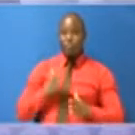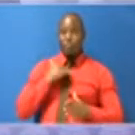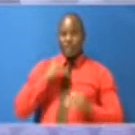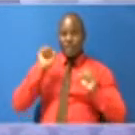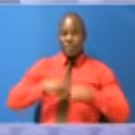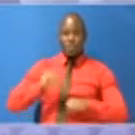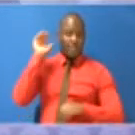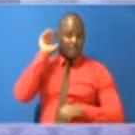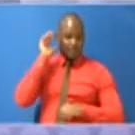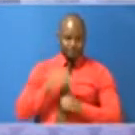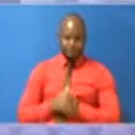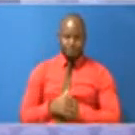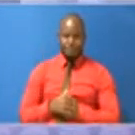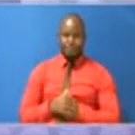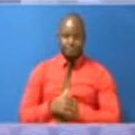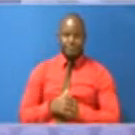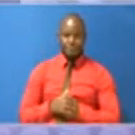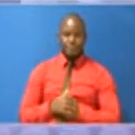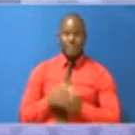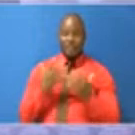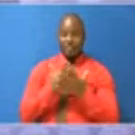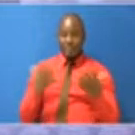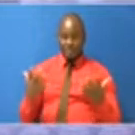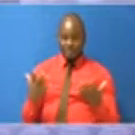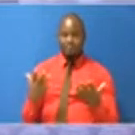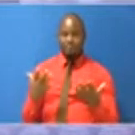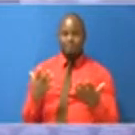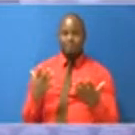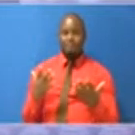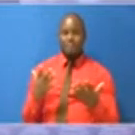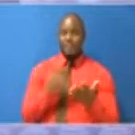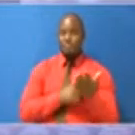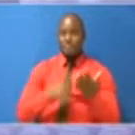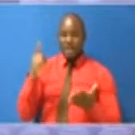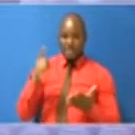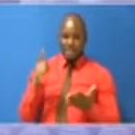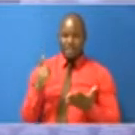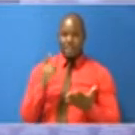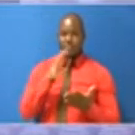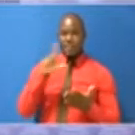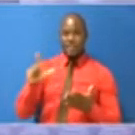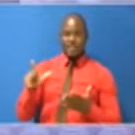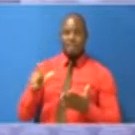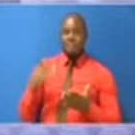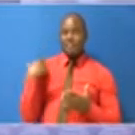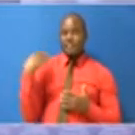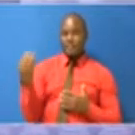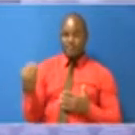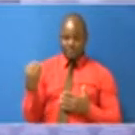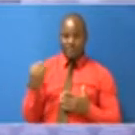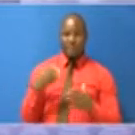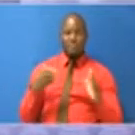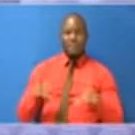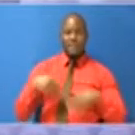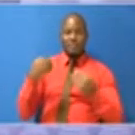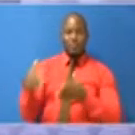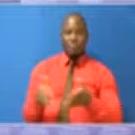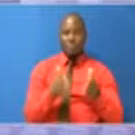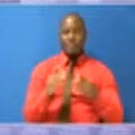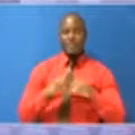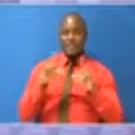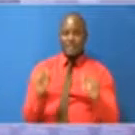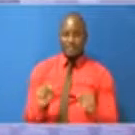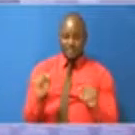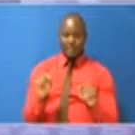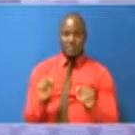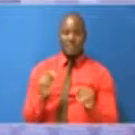to be able to hear now the sectional properties bill that was passed in parliament recently prevents an opportunity i've had him saying he's